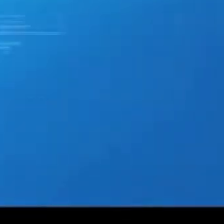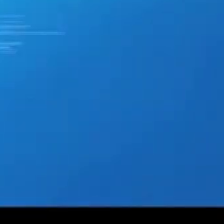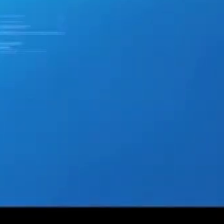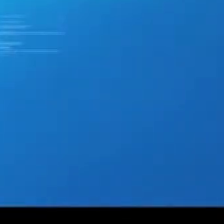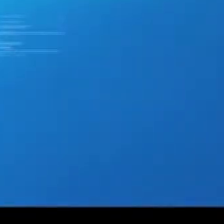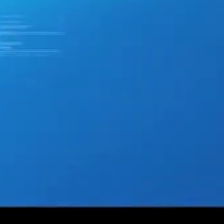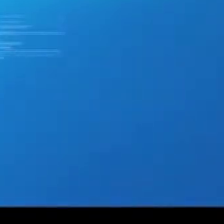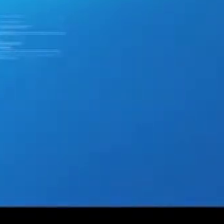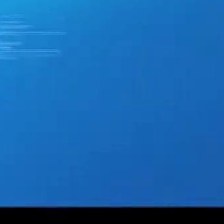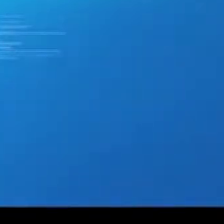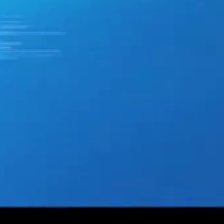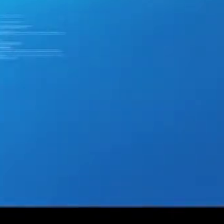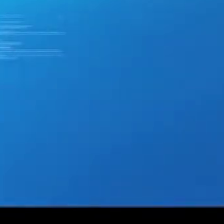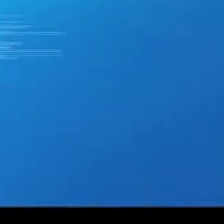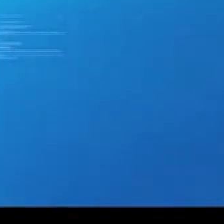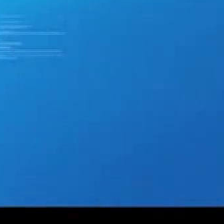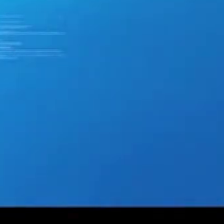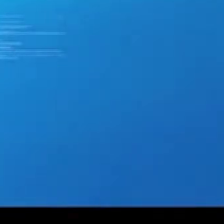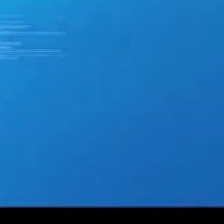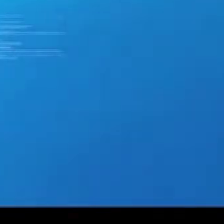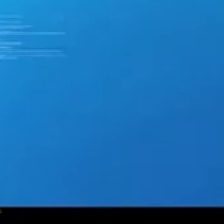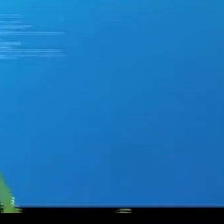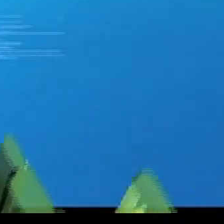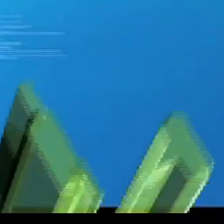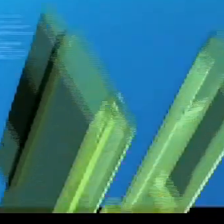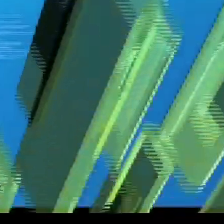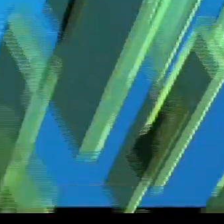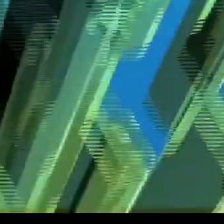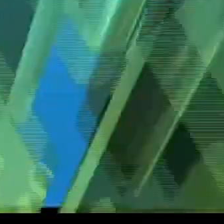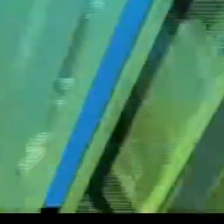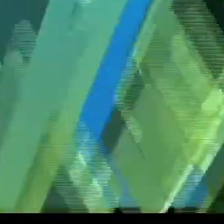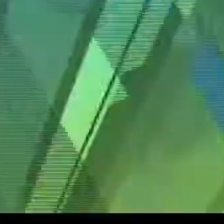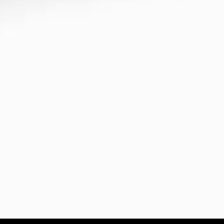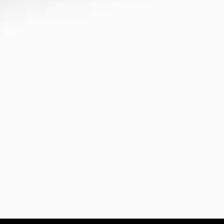Presents The Bahamas Tonight.